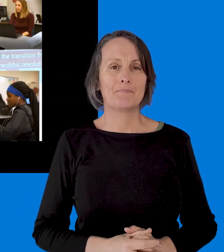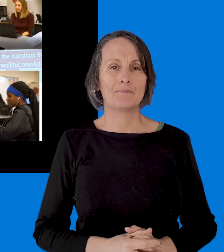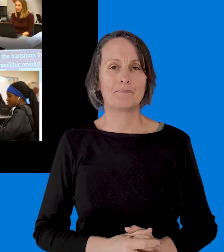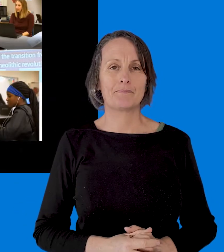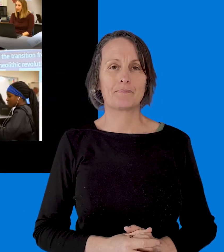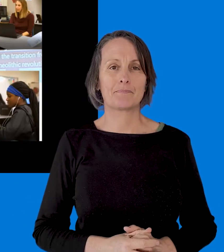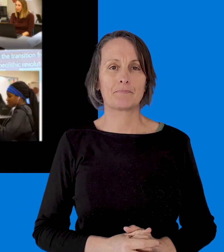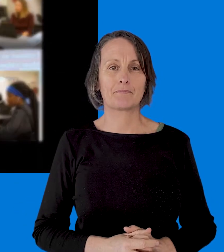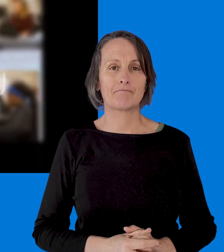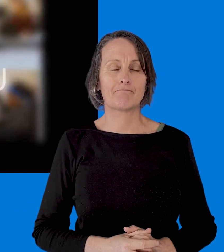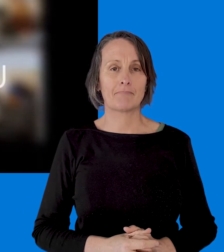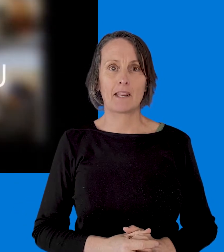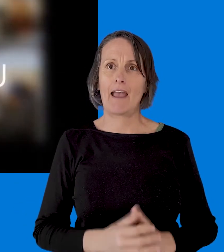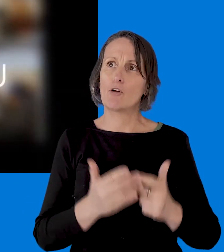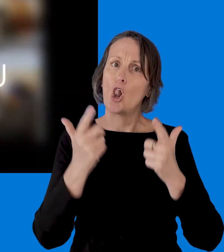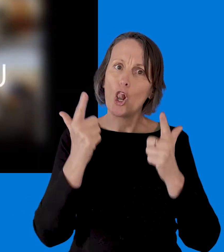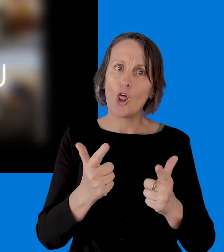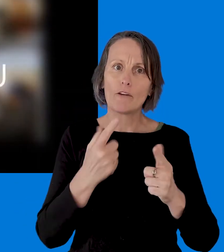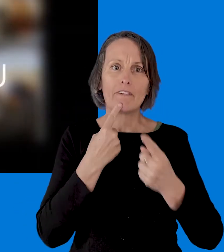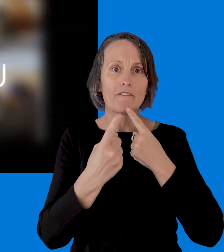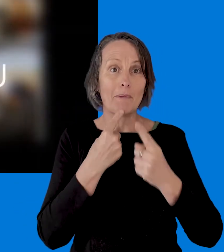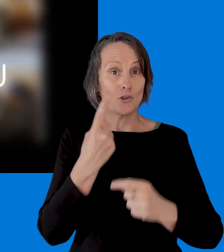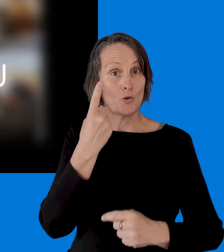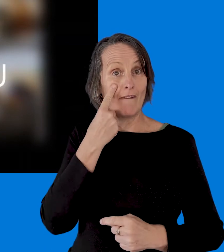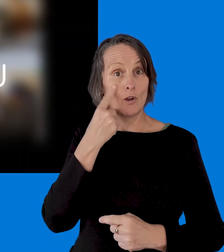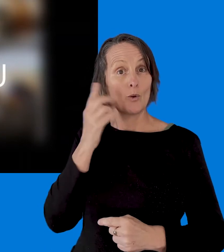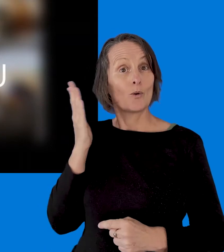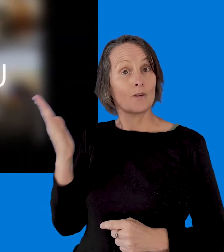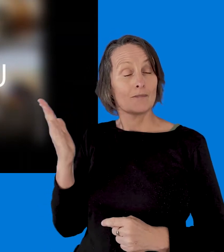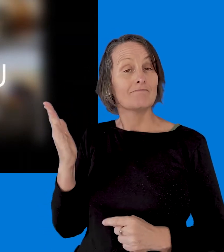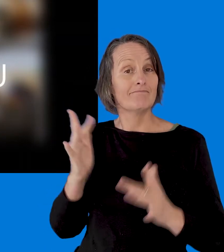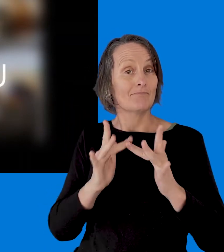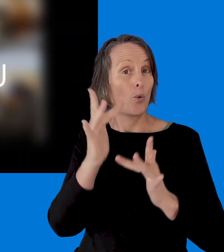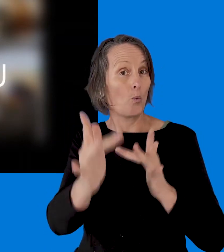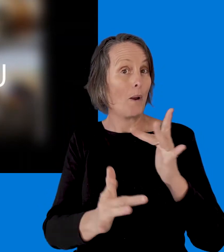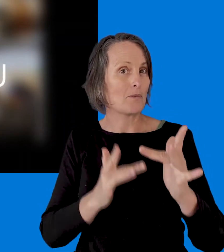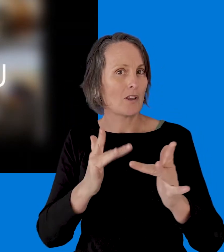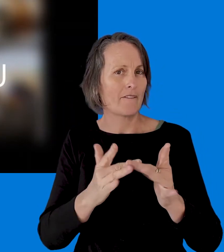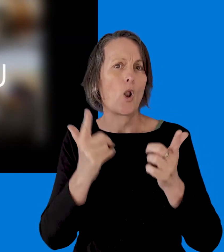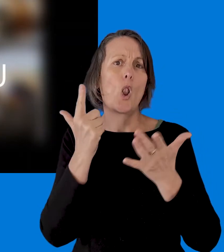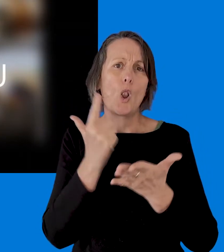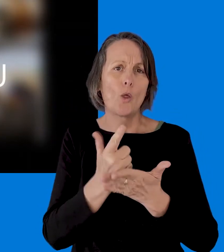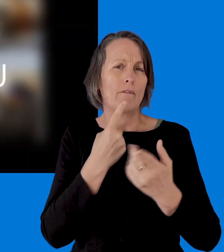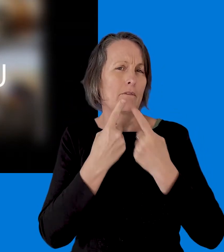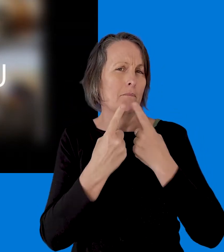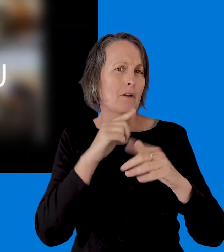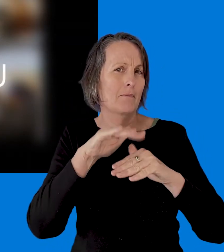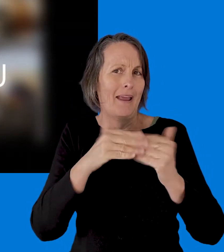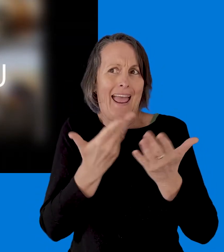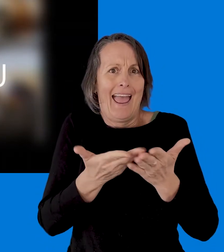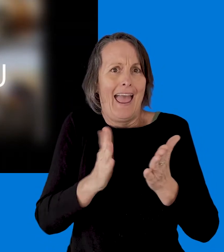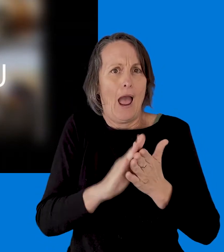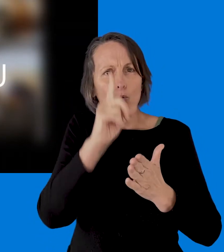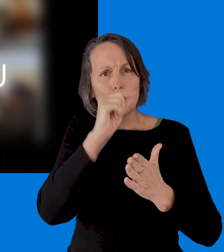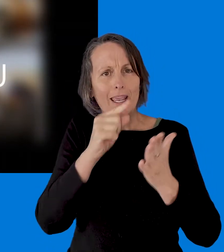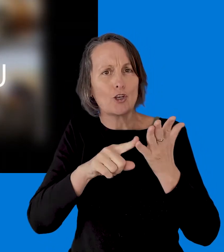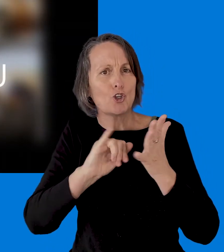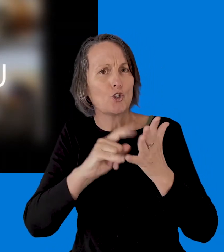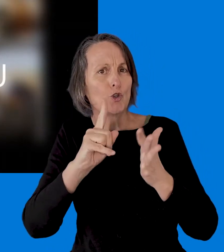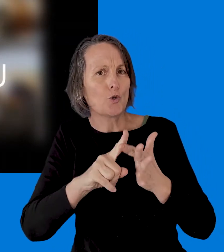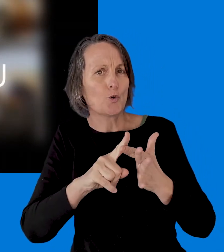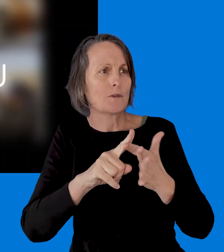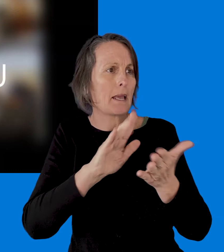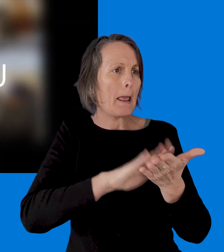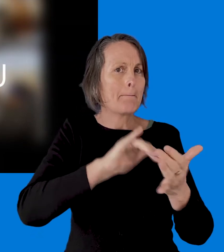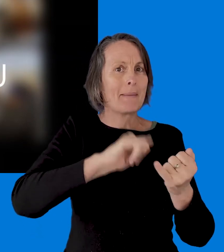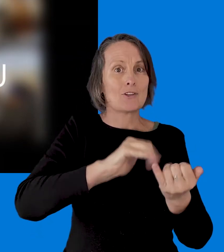detail. There's a lot of detail on this site. If you go to this Translator EDU site, that has a lot of information about how to